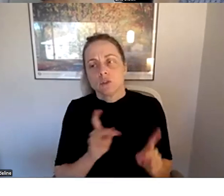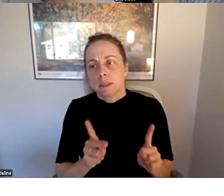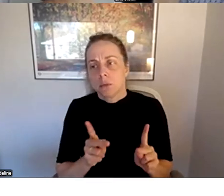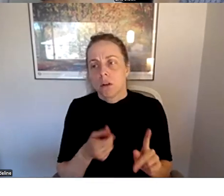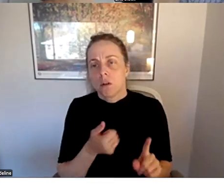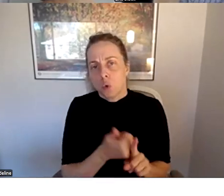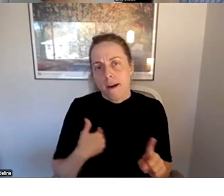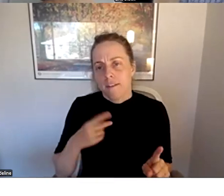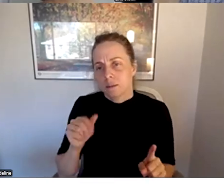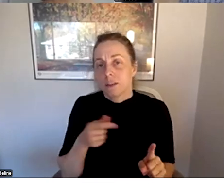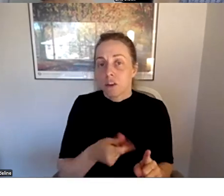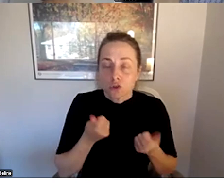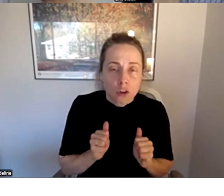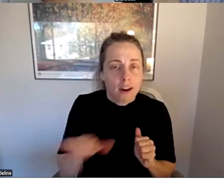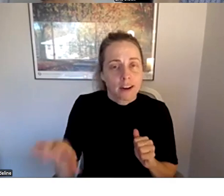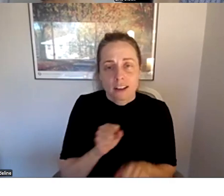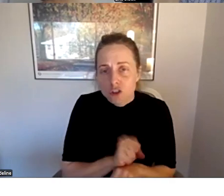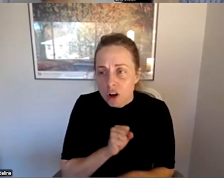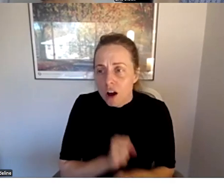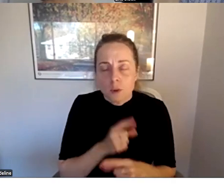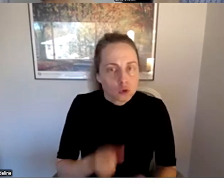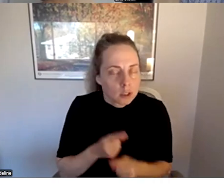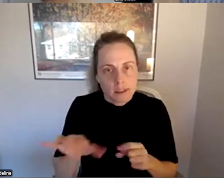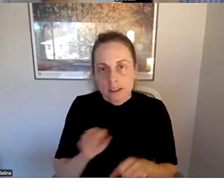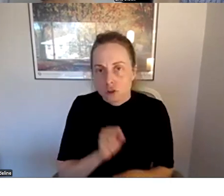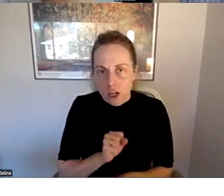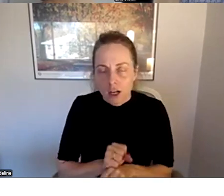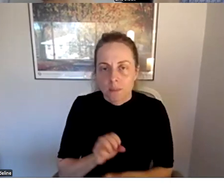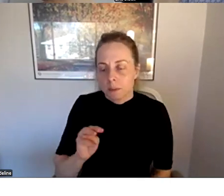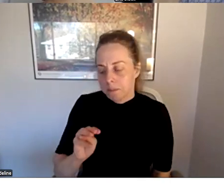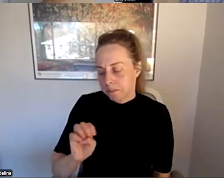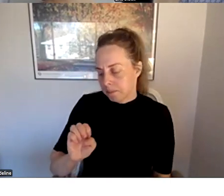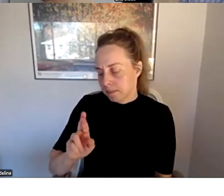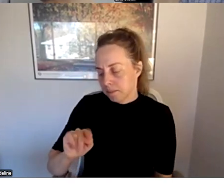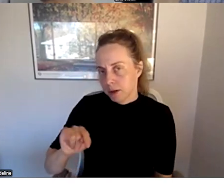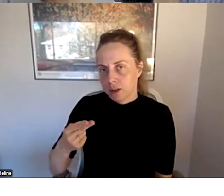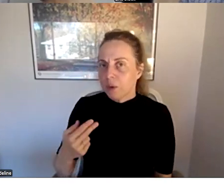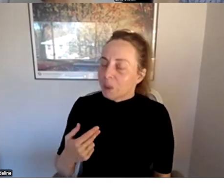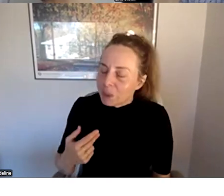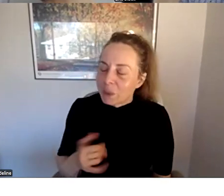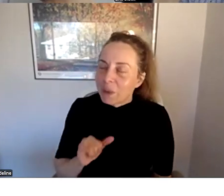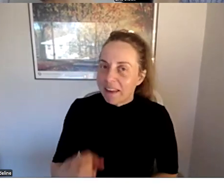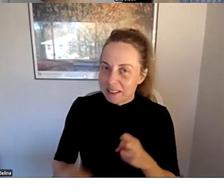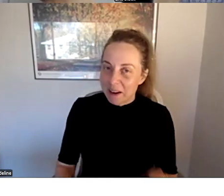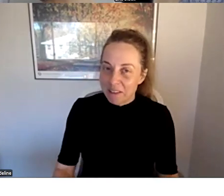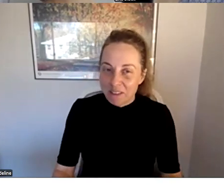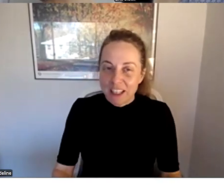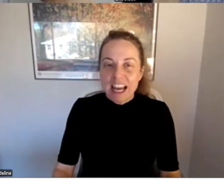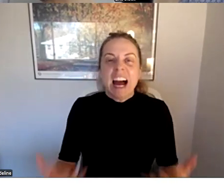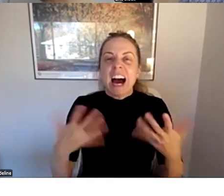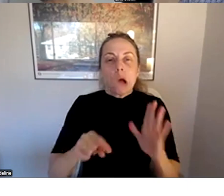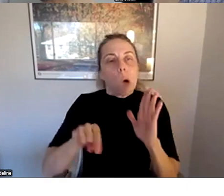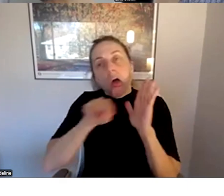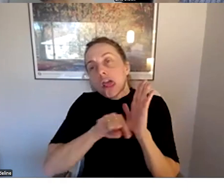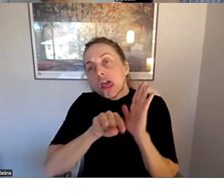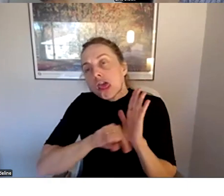job? Yeah, so this is a tough one, you know, and I'm not here to be like a negative Nancy